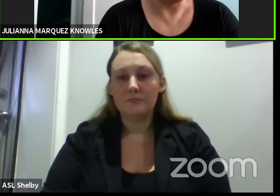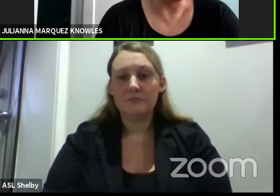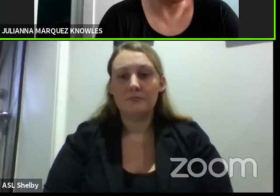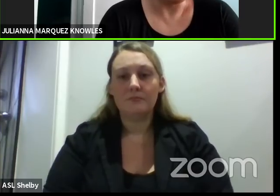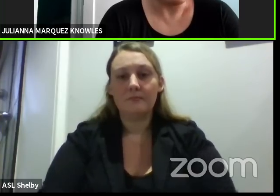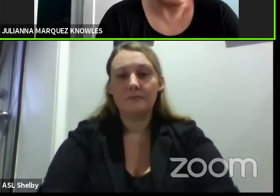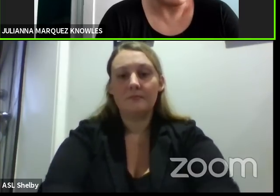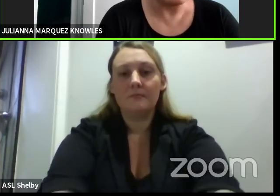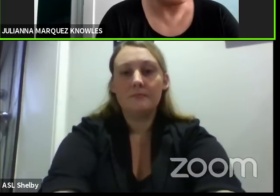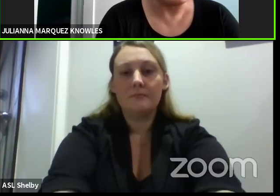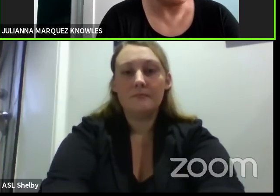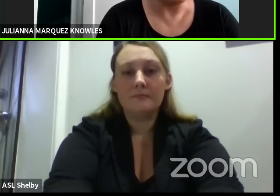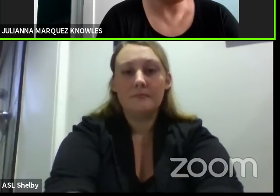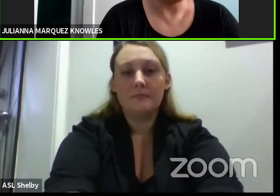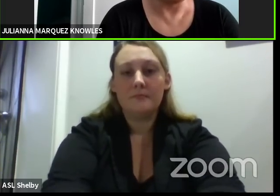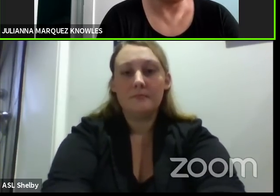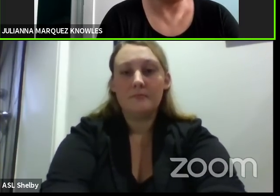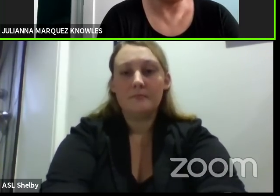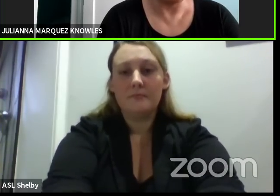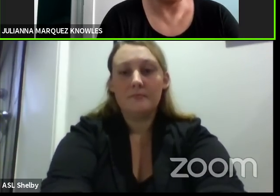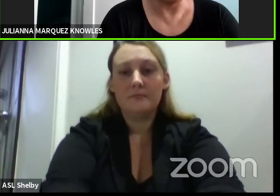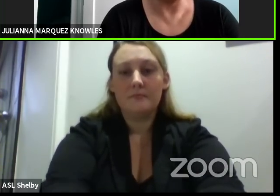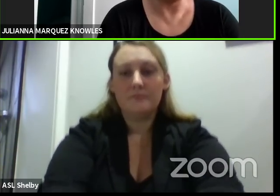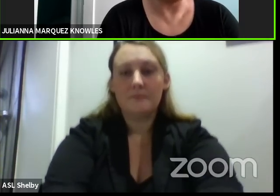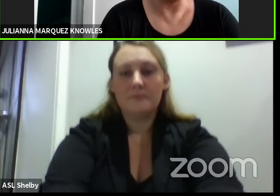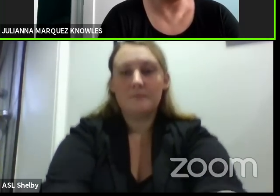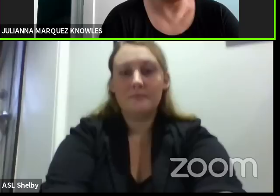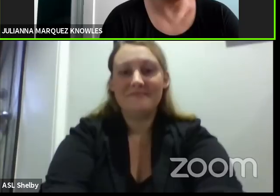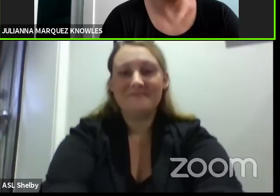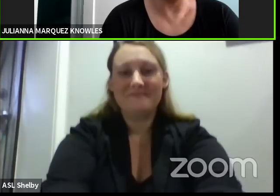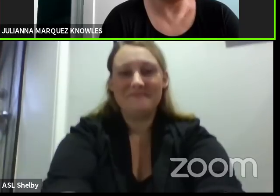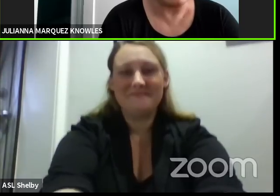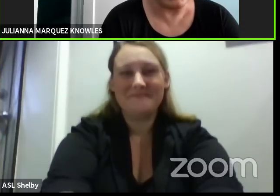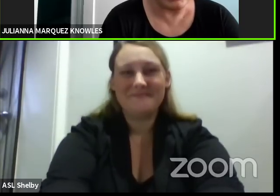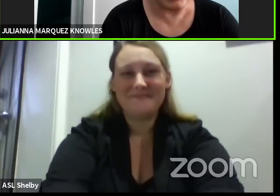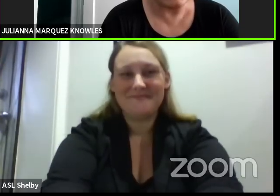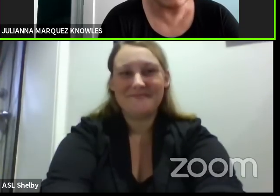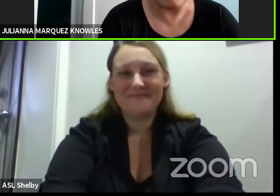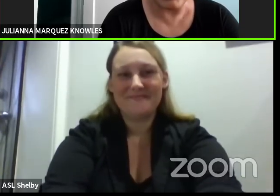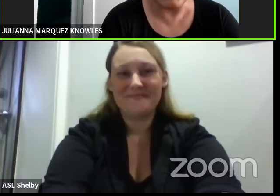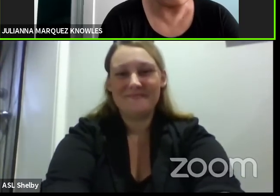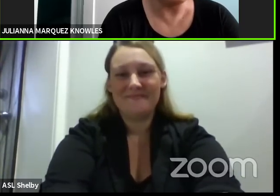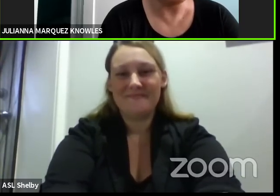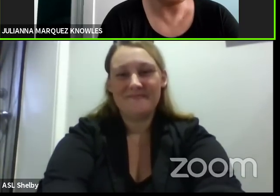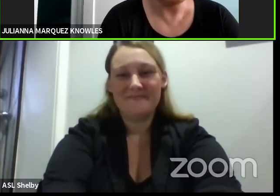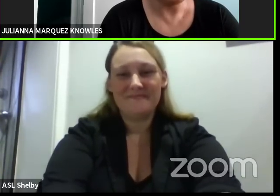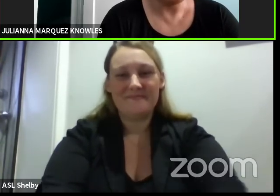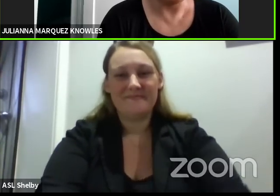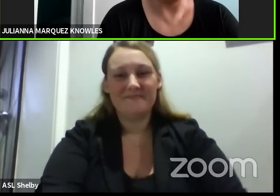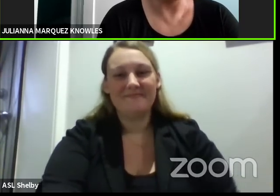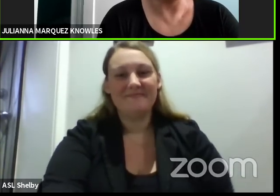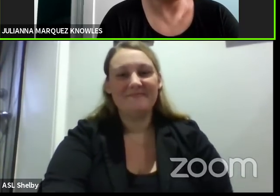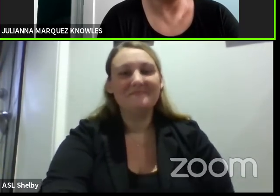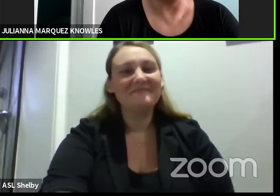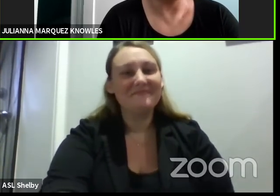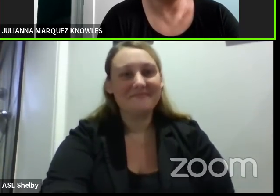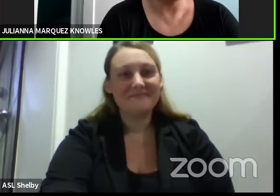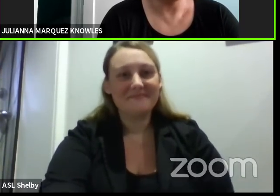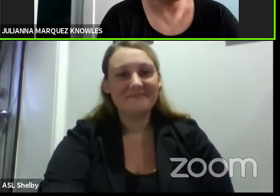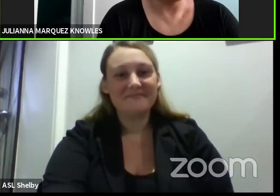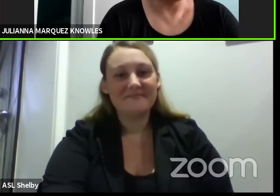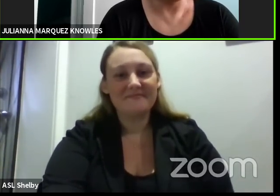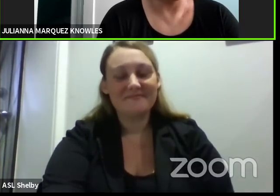no tenemos dinero para pagar renta. Gracias a las organizaciones que tenemos hoy, que es Make the Road, hemos